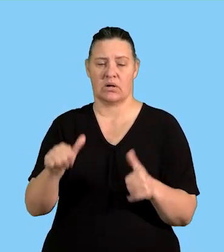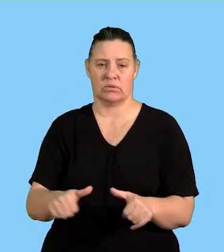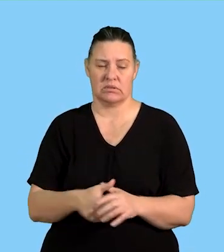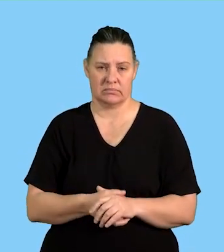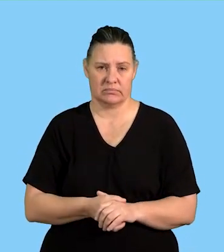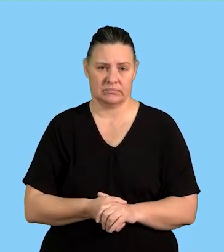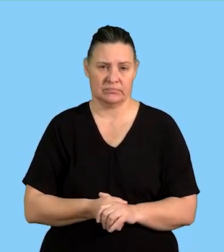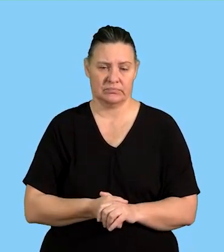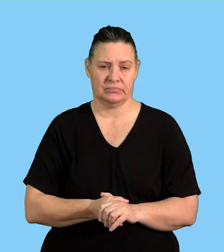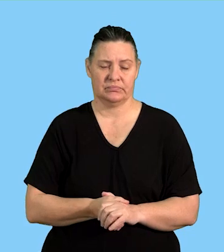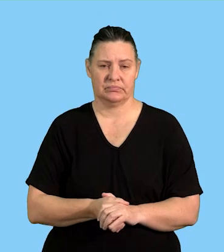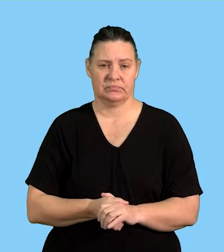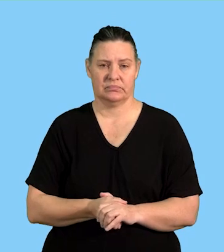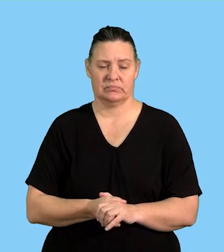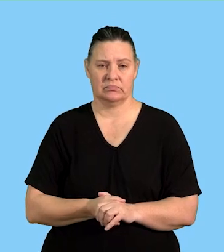account